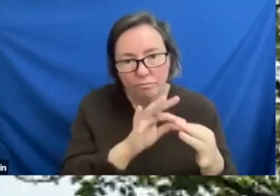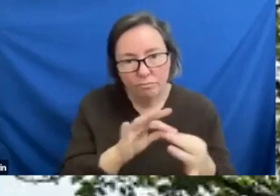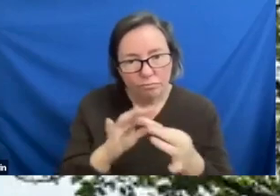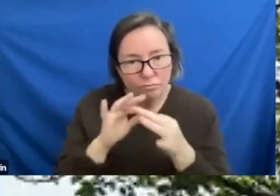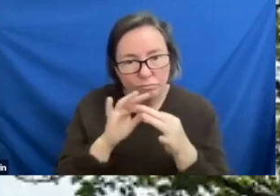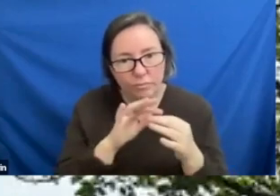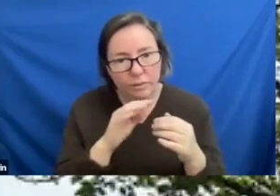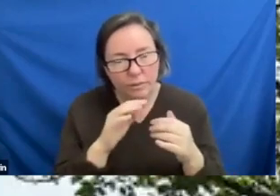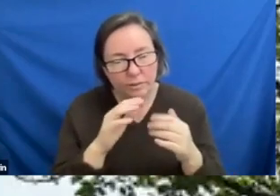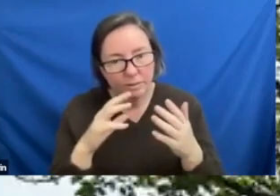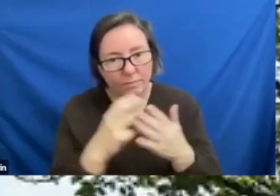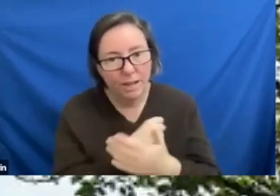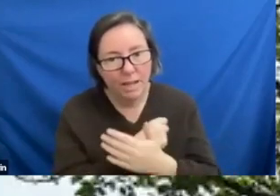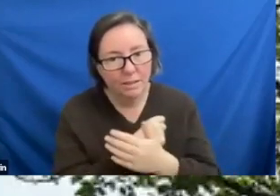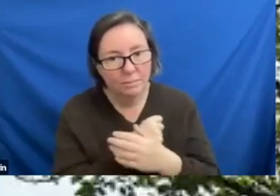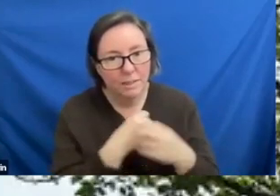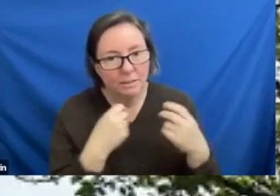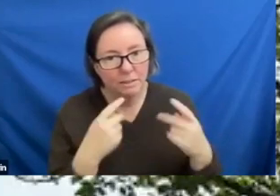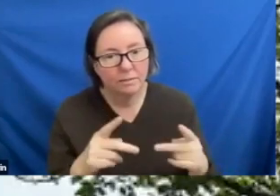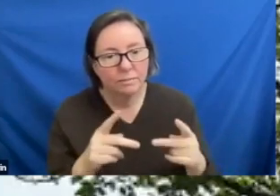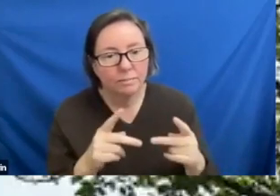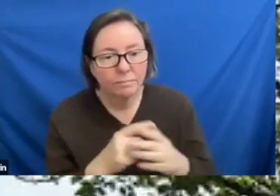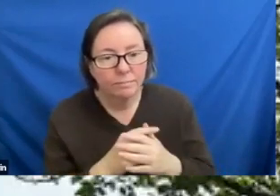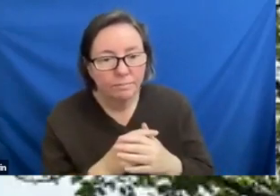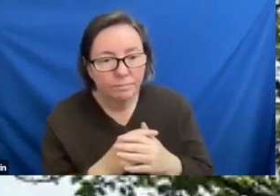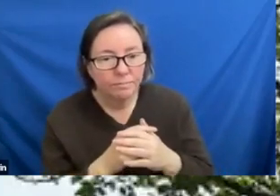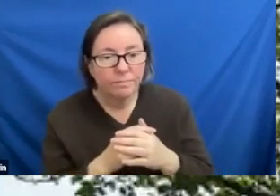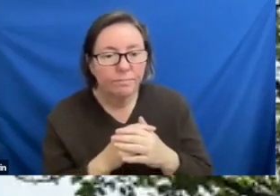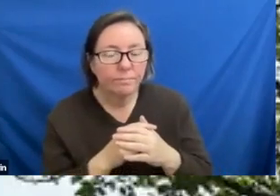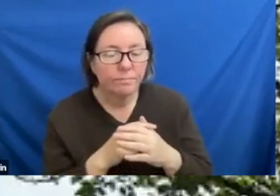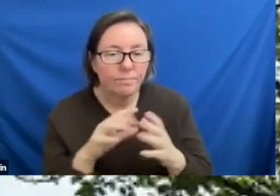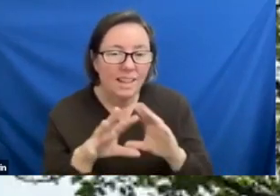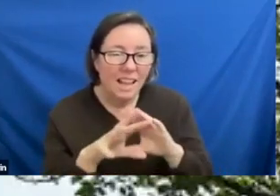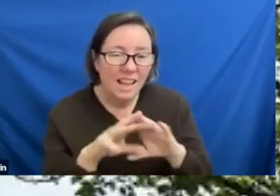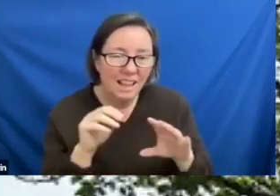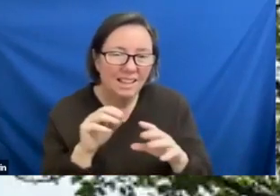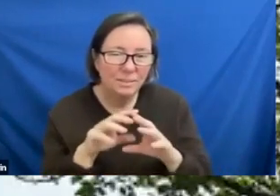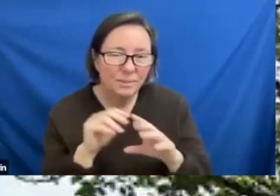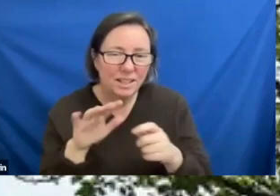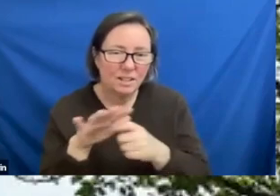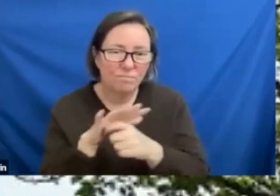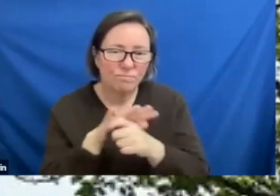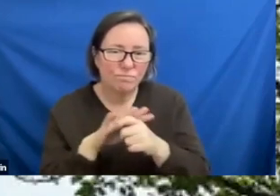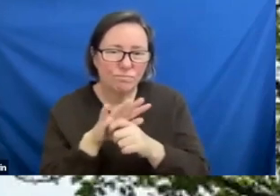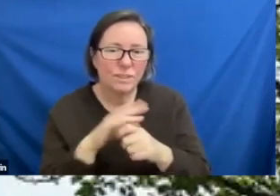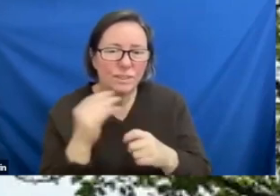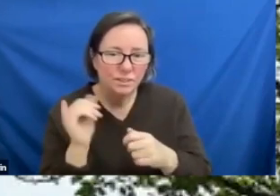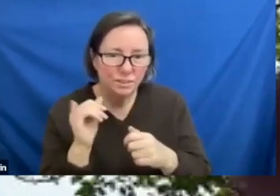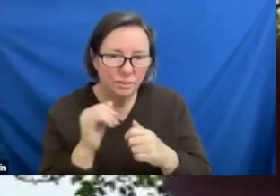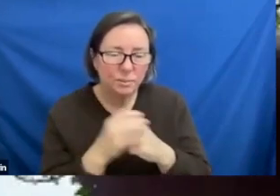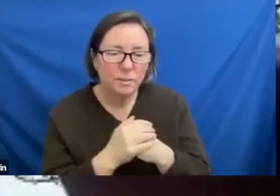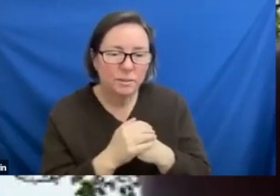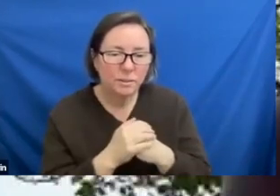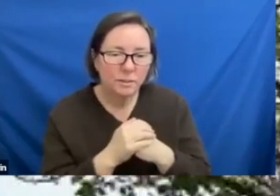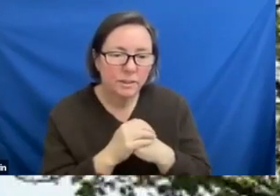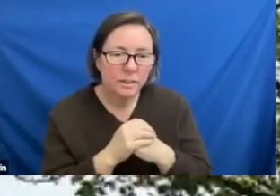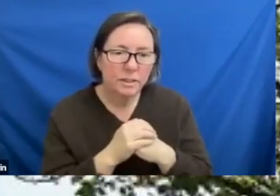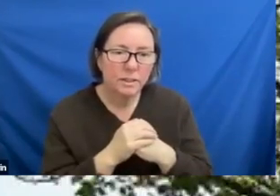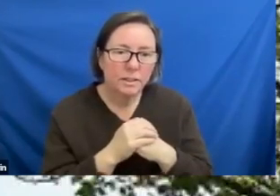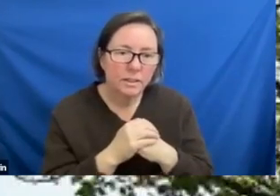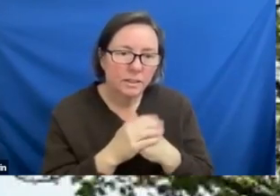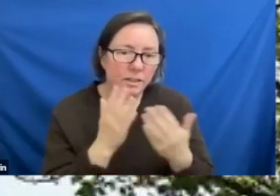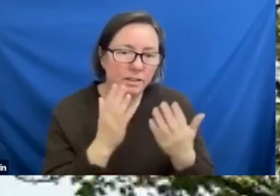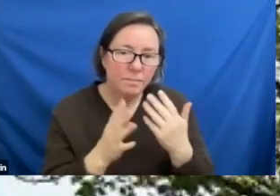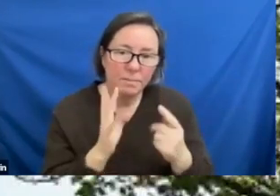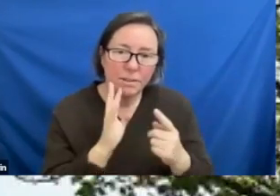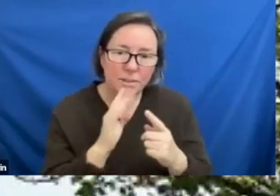look for us to maximize the outside as well as the inside for this facility. And Raul, do you think maybe we could speak a